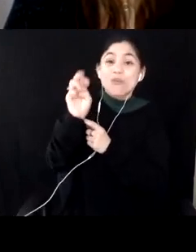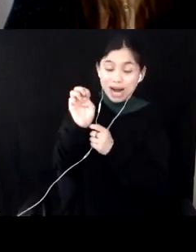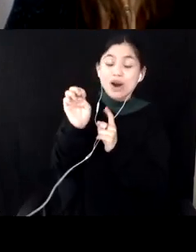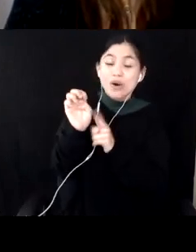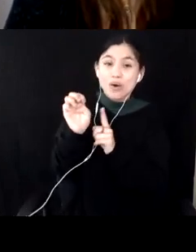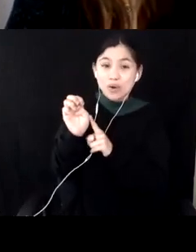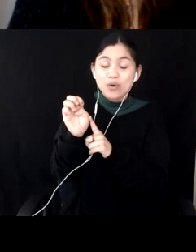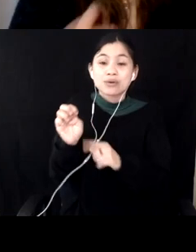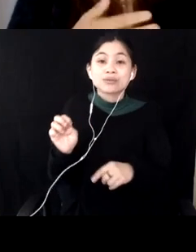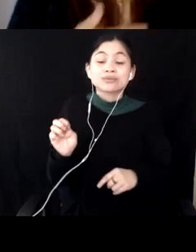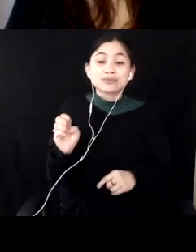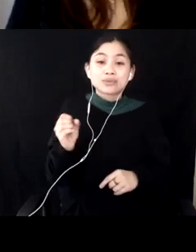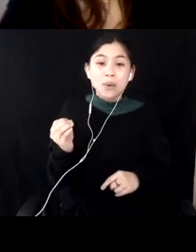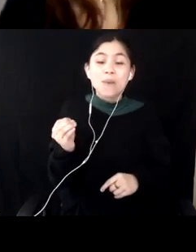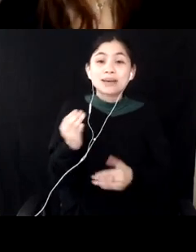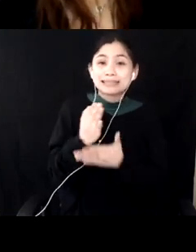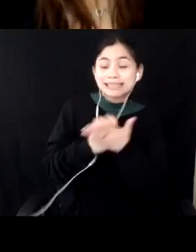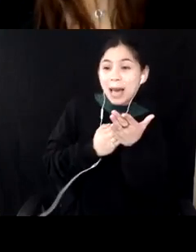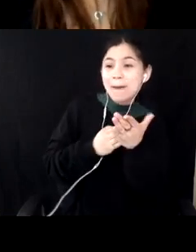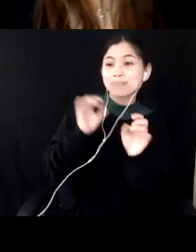So some tips.